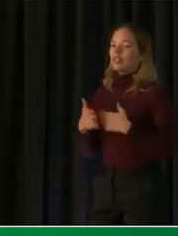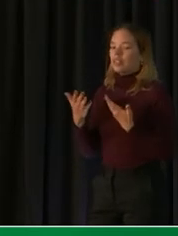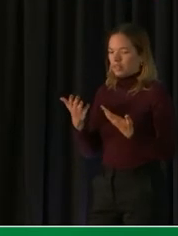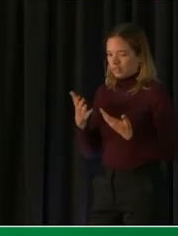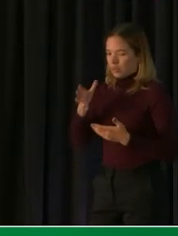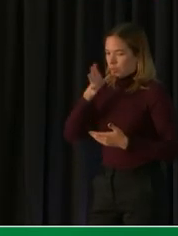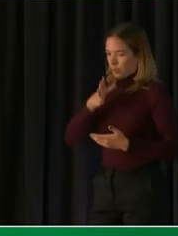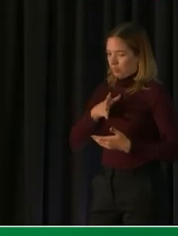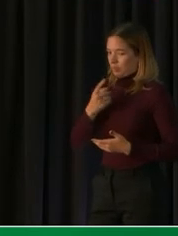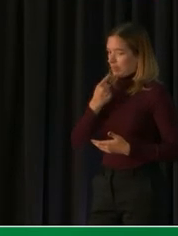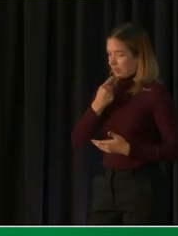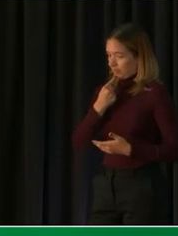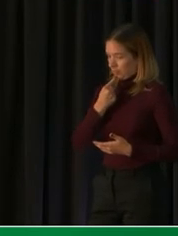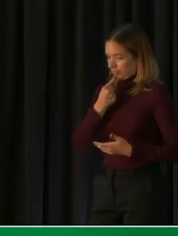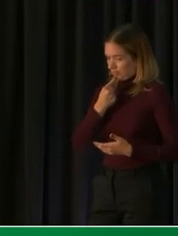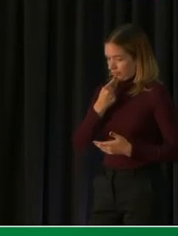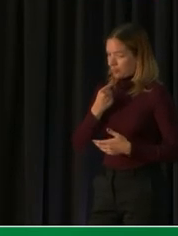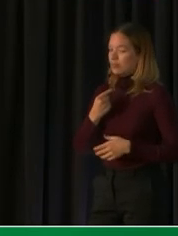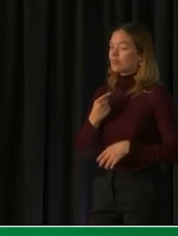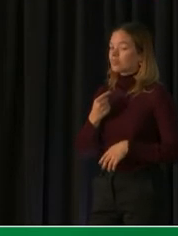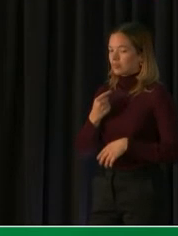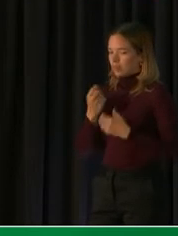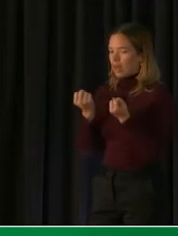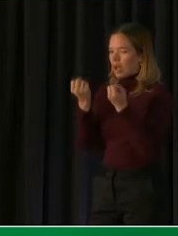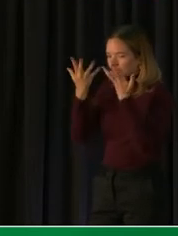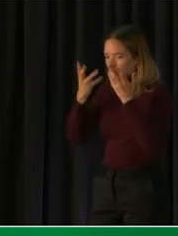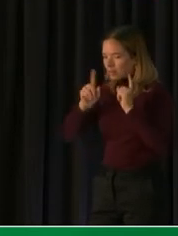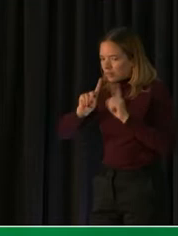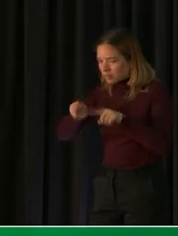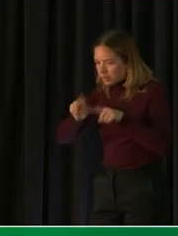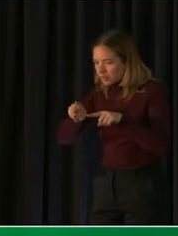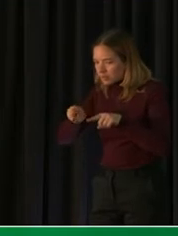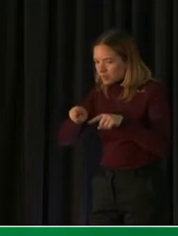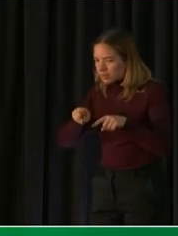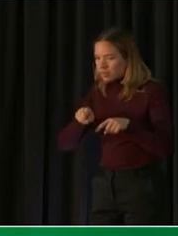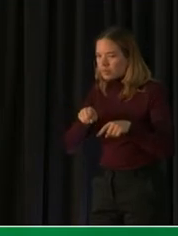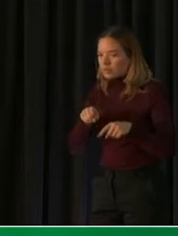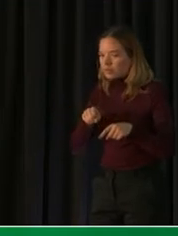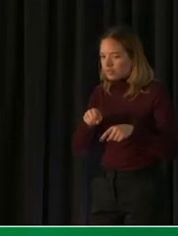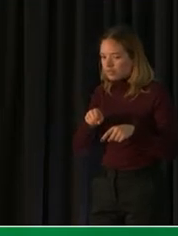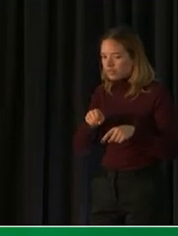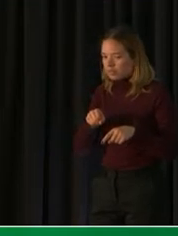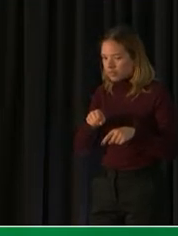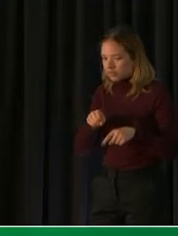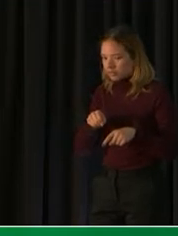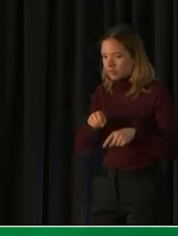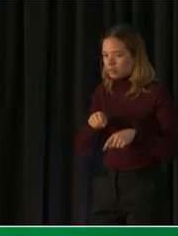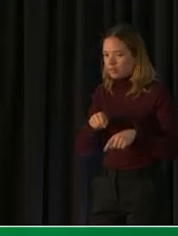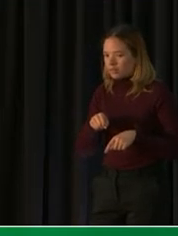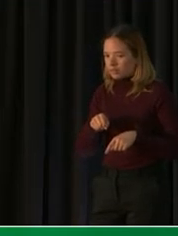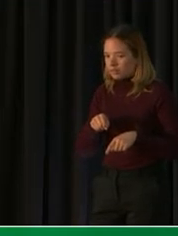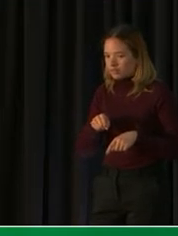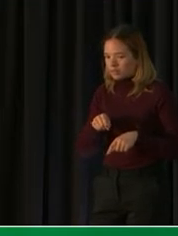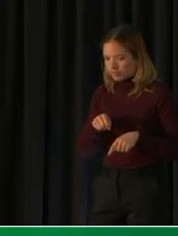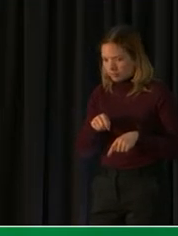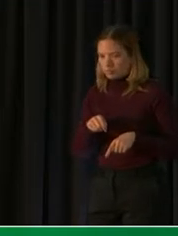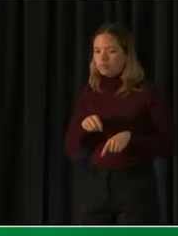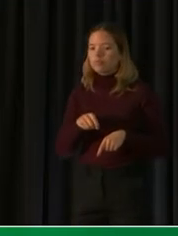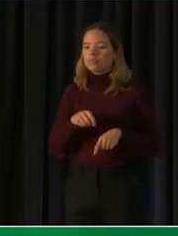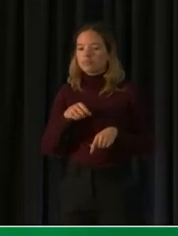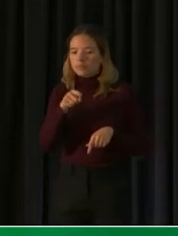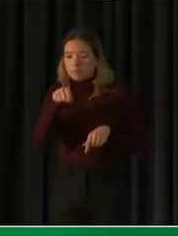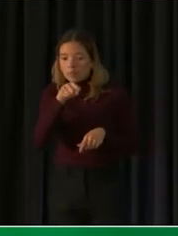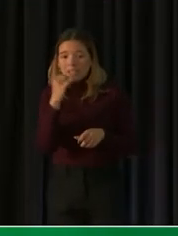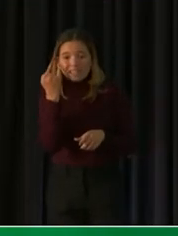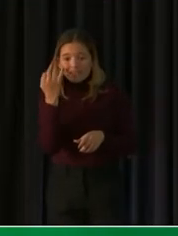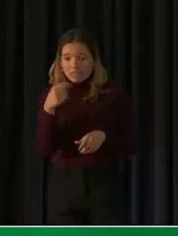quick reminder, if anyone would like to ask a question, you can go ahead and press 0 now to be added to our speaker queue. And if you're